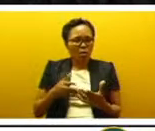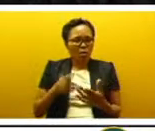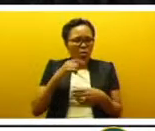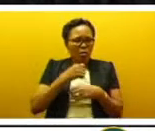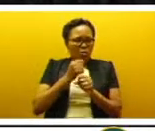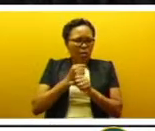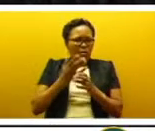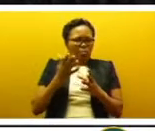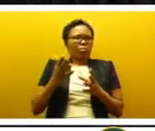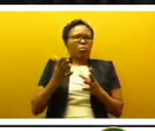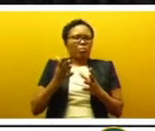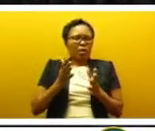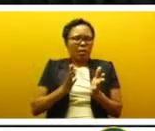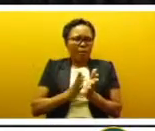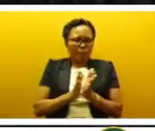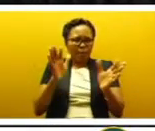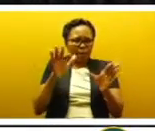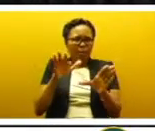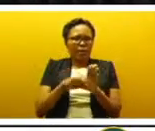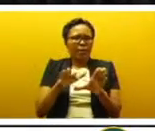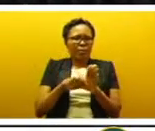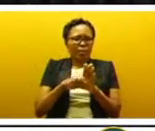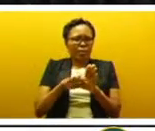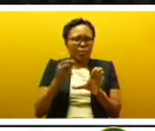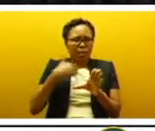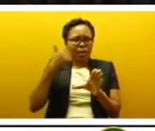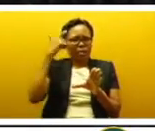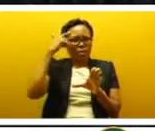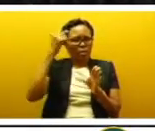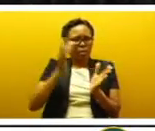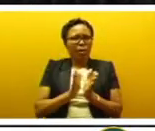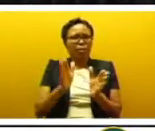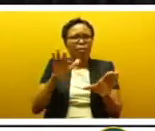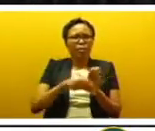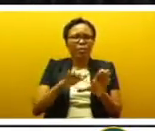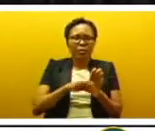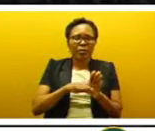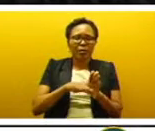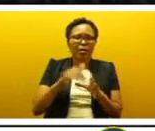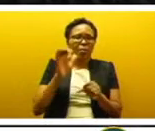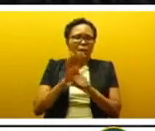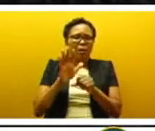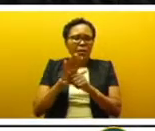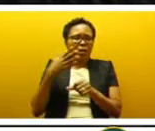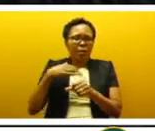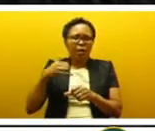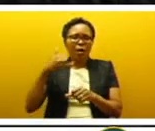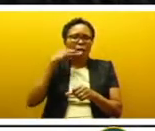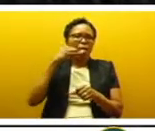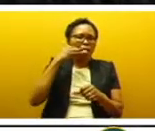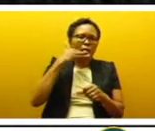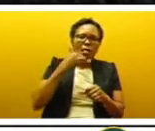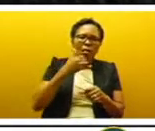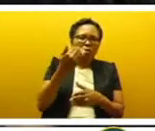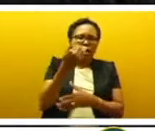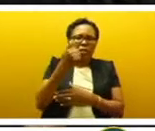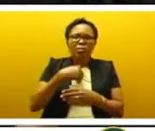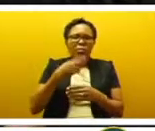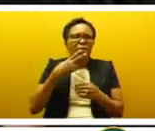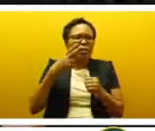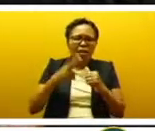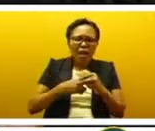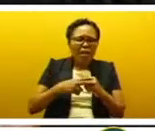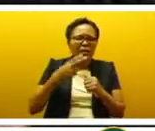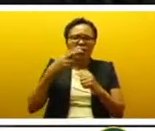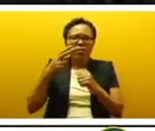public participation on my phone. I had many calls. Kipe, why did you just say it's 700? It's about 3